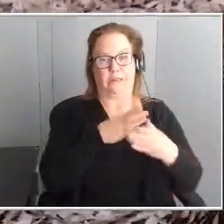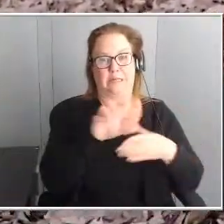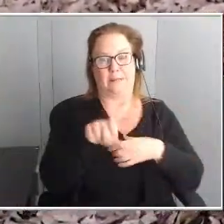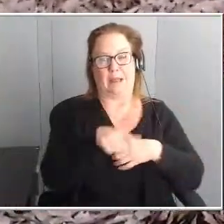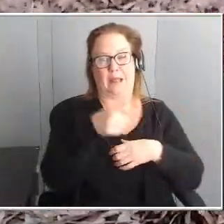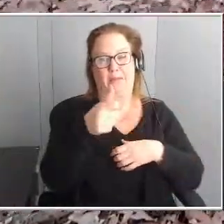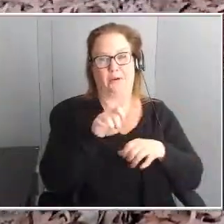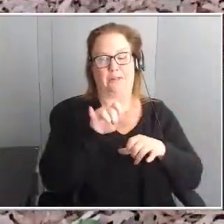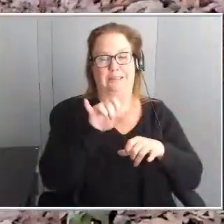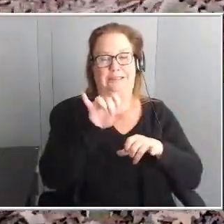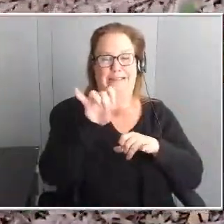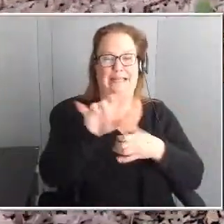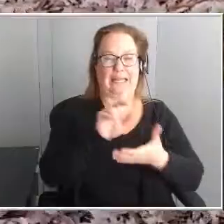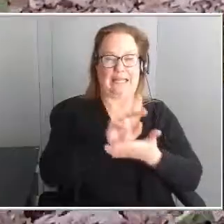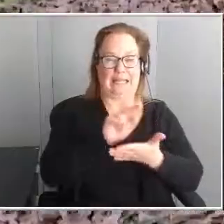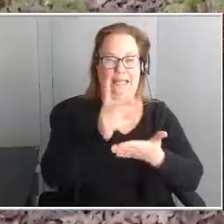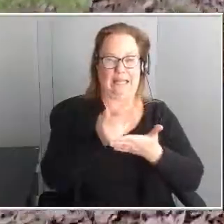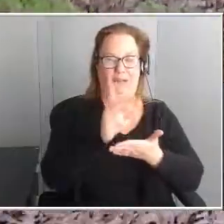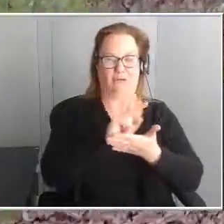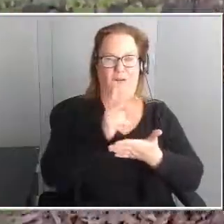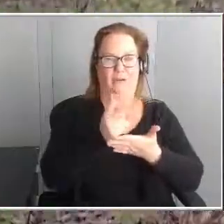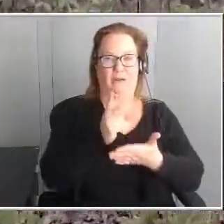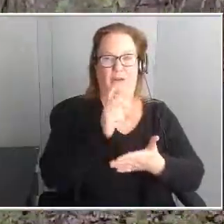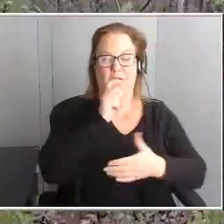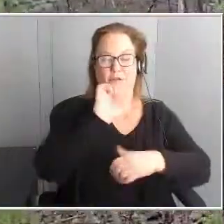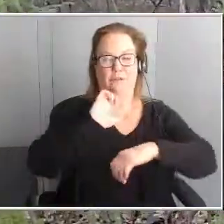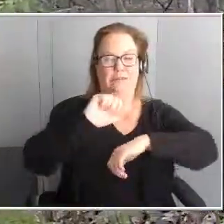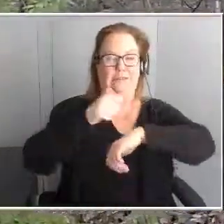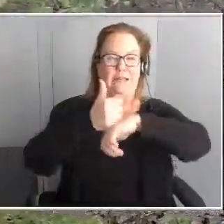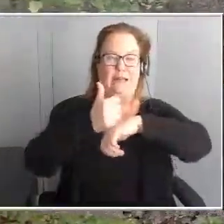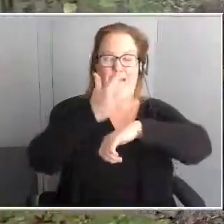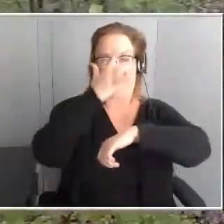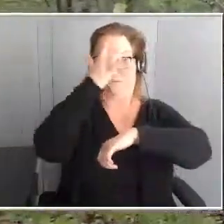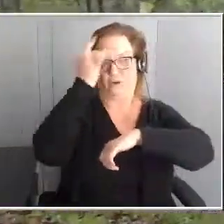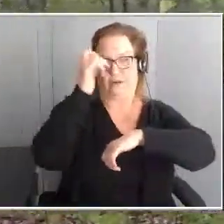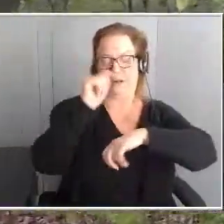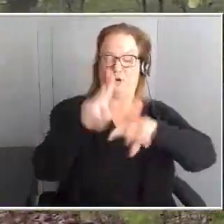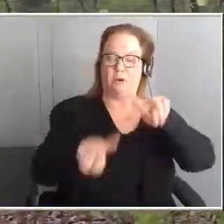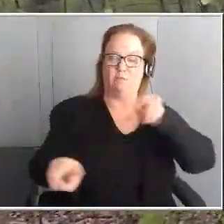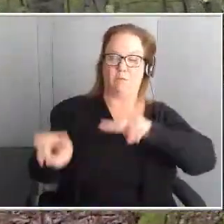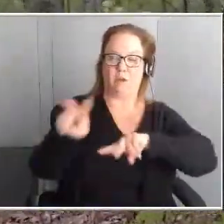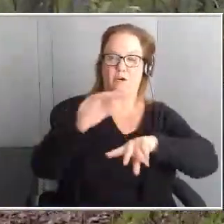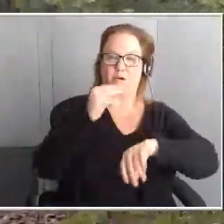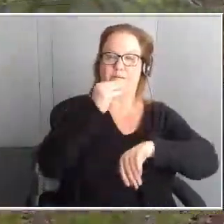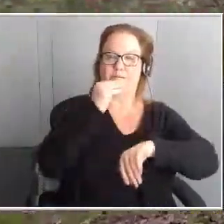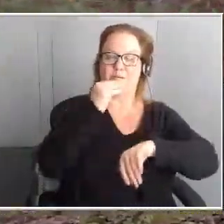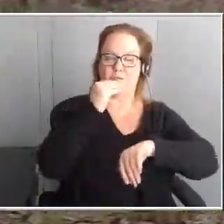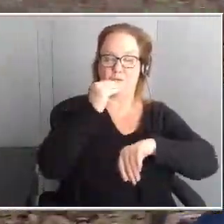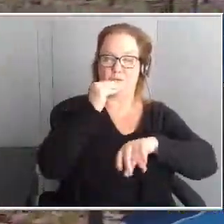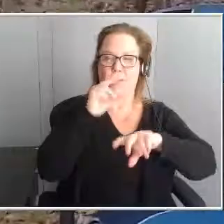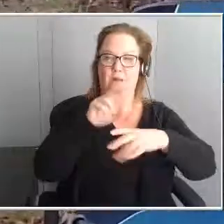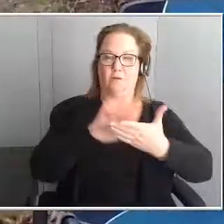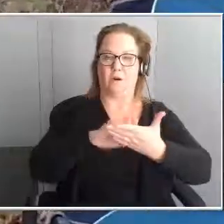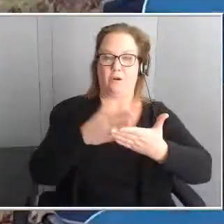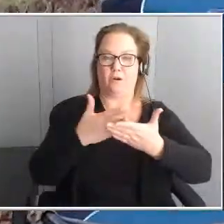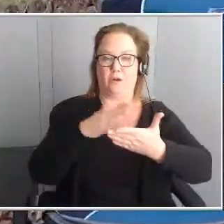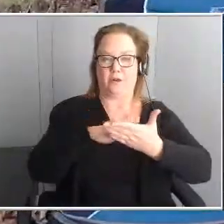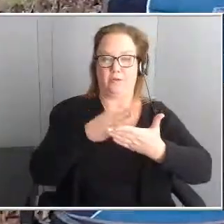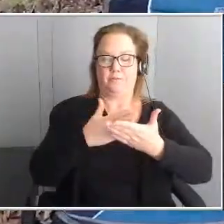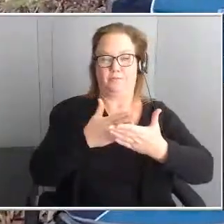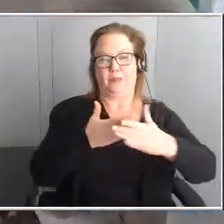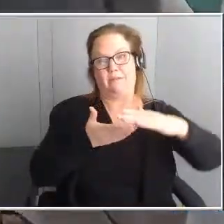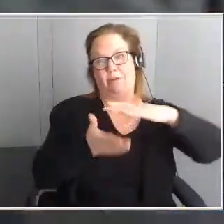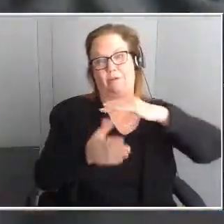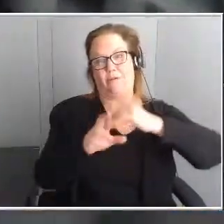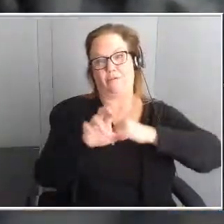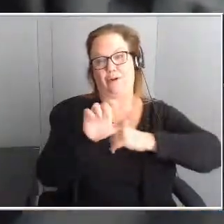in the kitchen when you're cooking things. Don't just set it and forget it. You can monitor your food while you're cooking it, unless it's that turkey you have to roast for